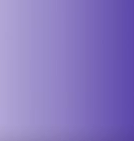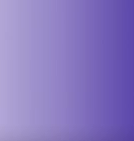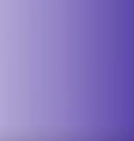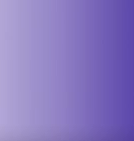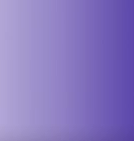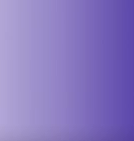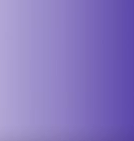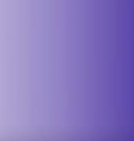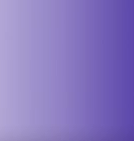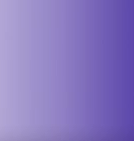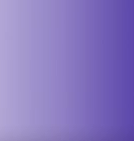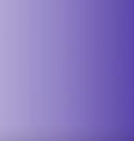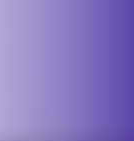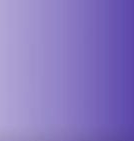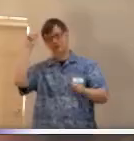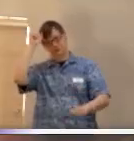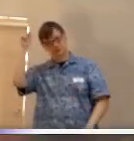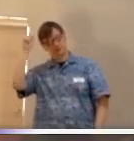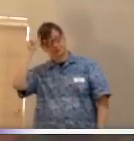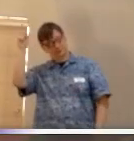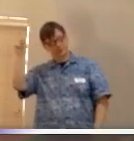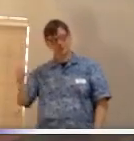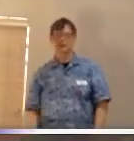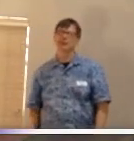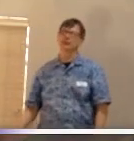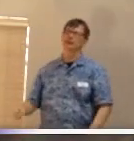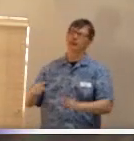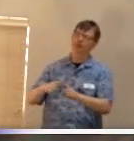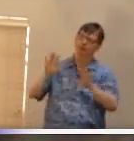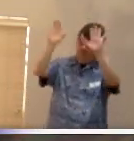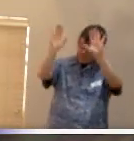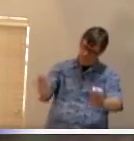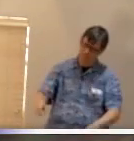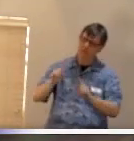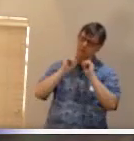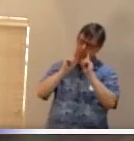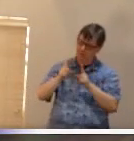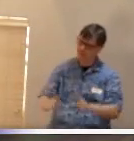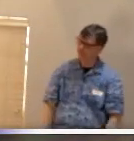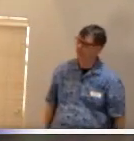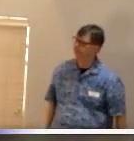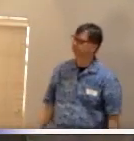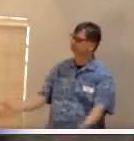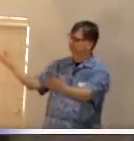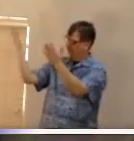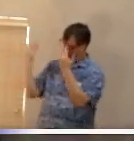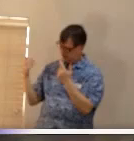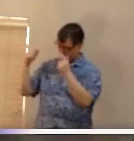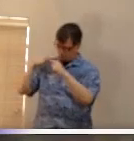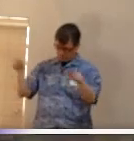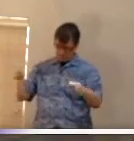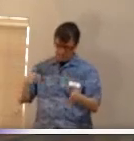really taking time to understand. But today we have a great talk. The great talk, and it came to me this